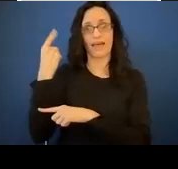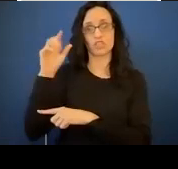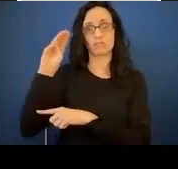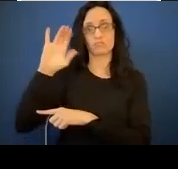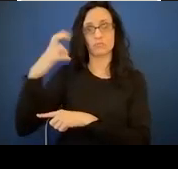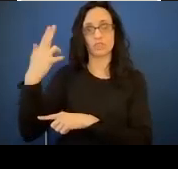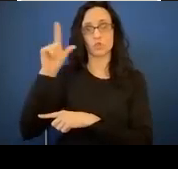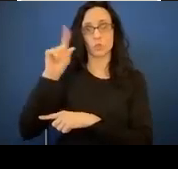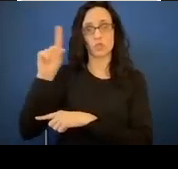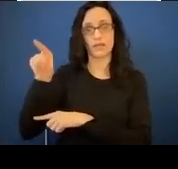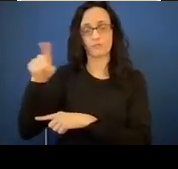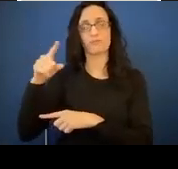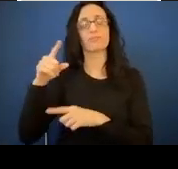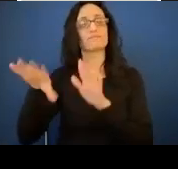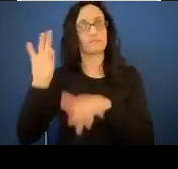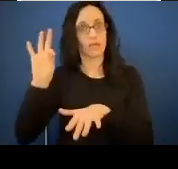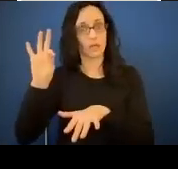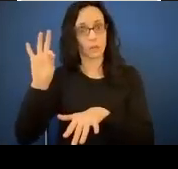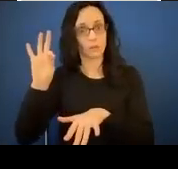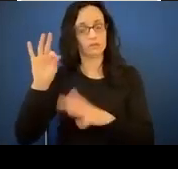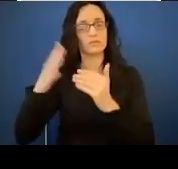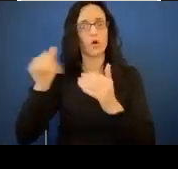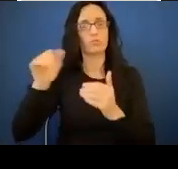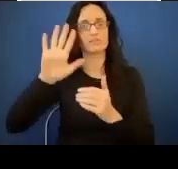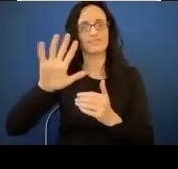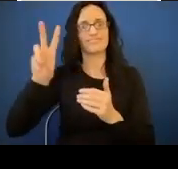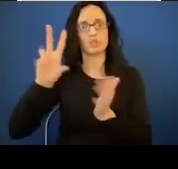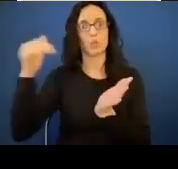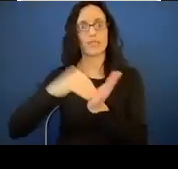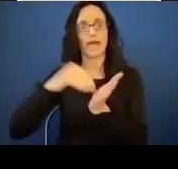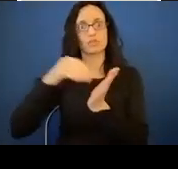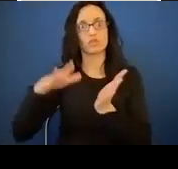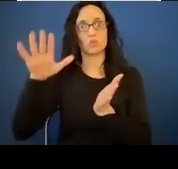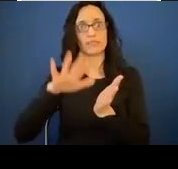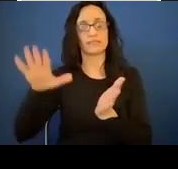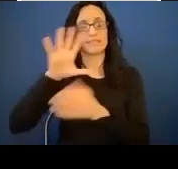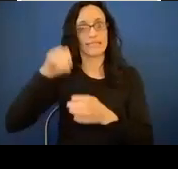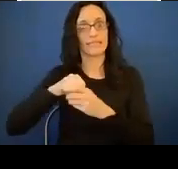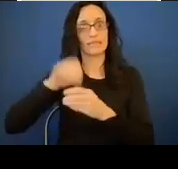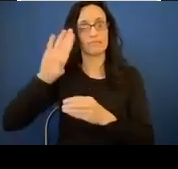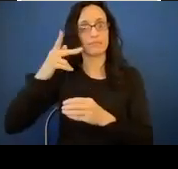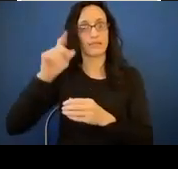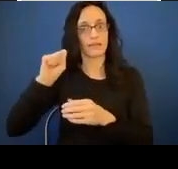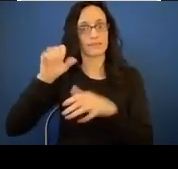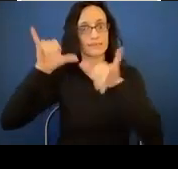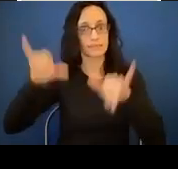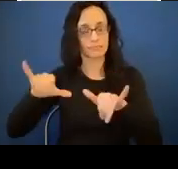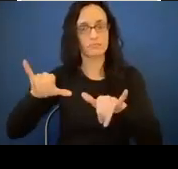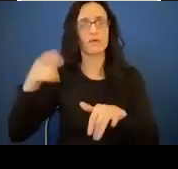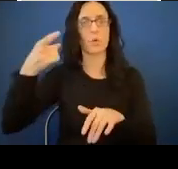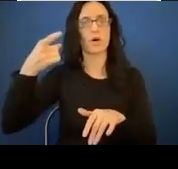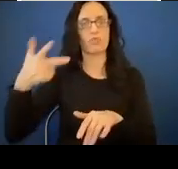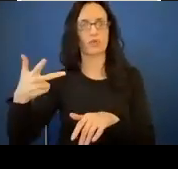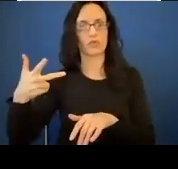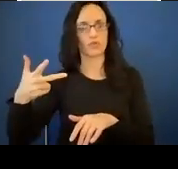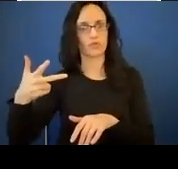was found that of the nearly 52,000 students in the Boston Public Schools, one third of them were